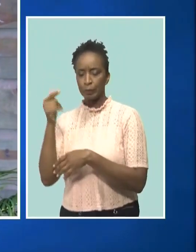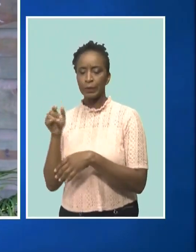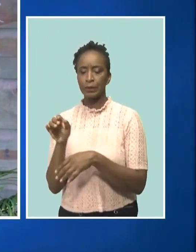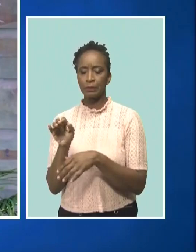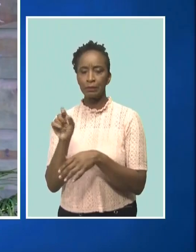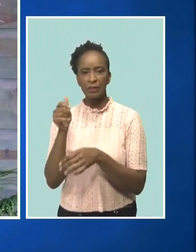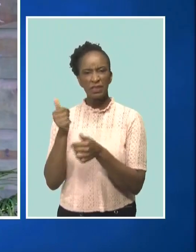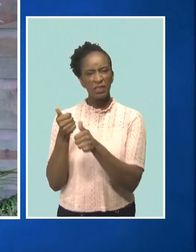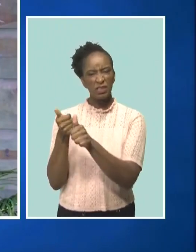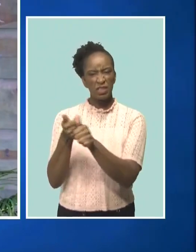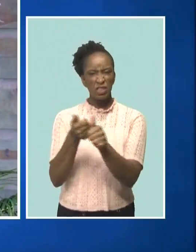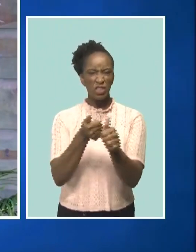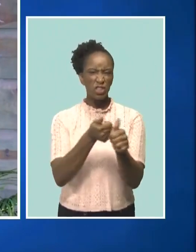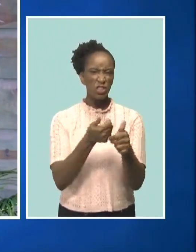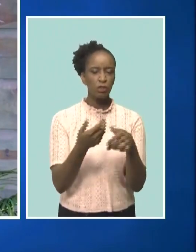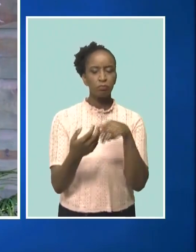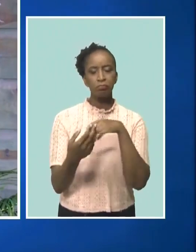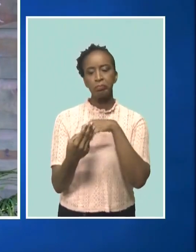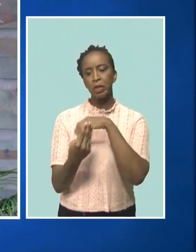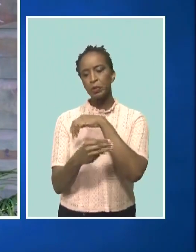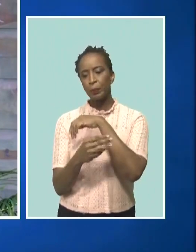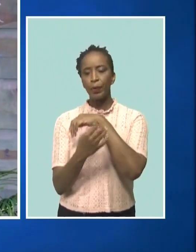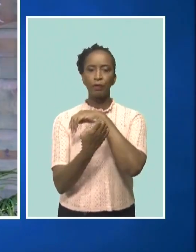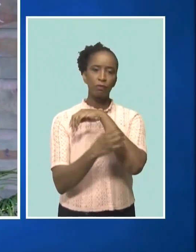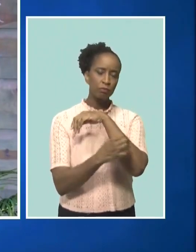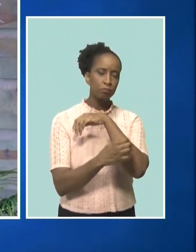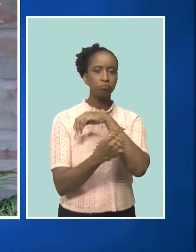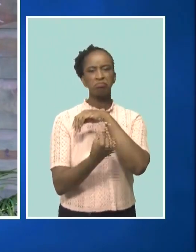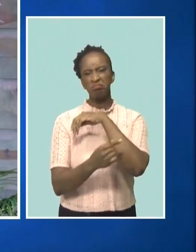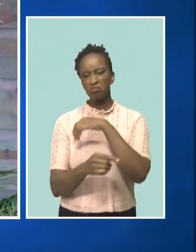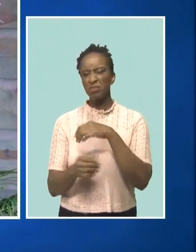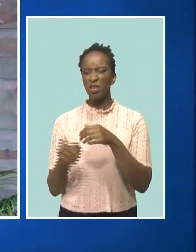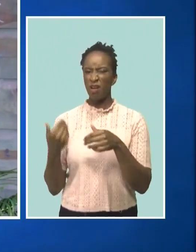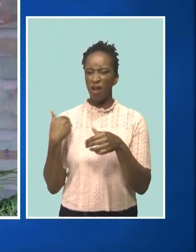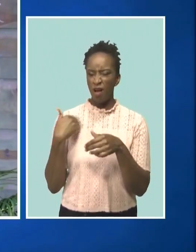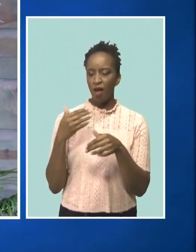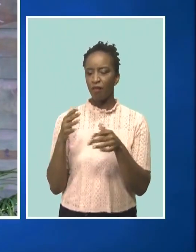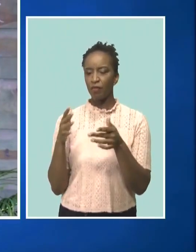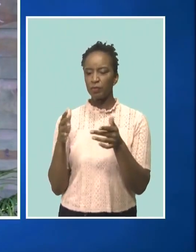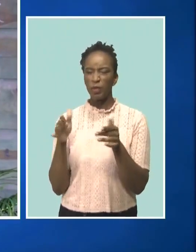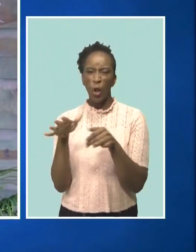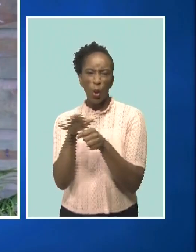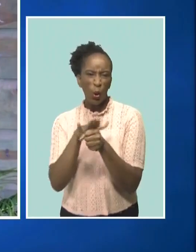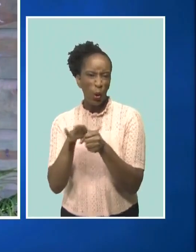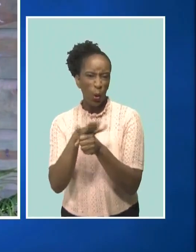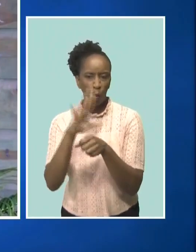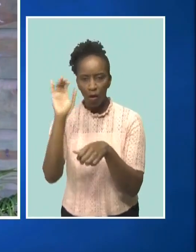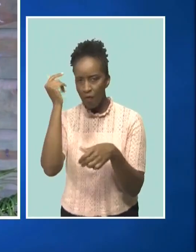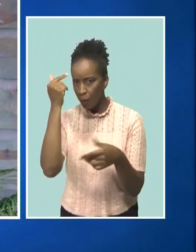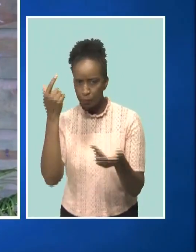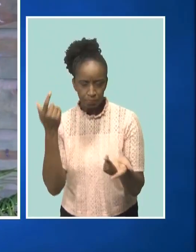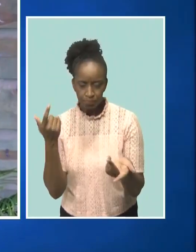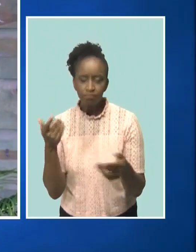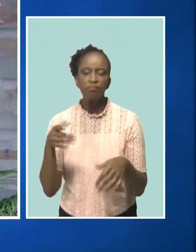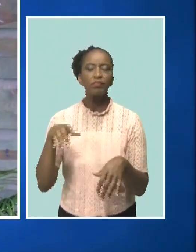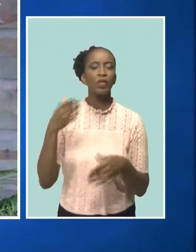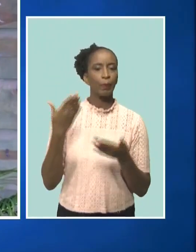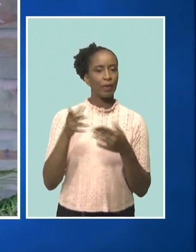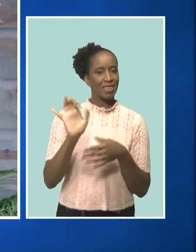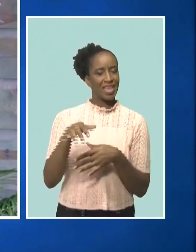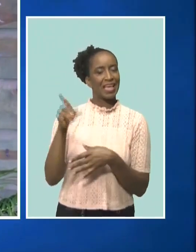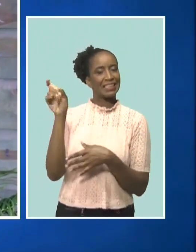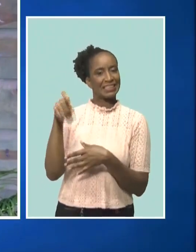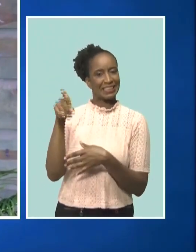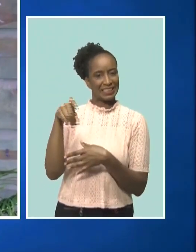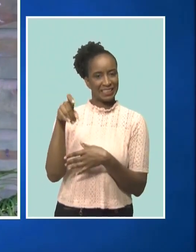there is a coherent response to the development of the services in the town. This is without